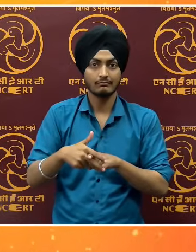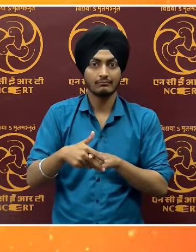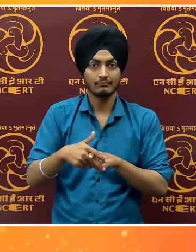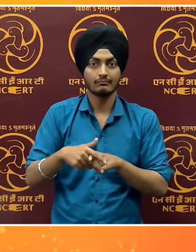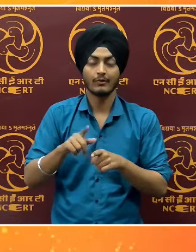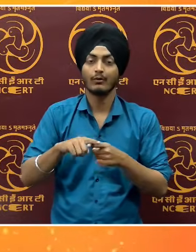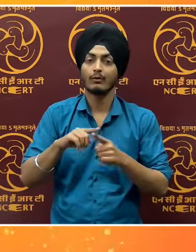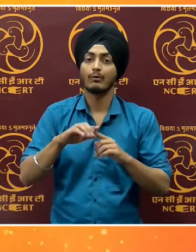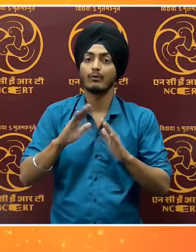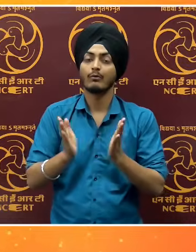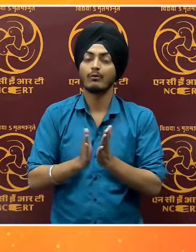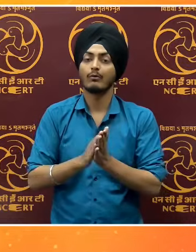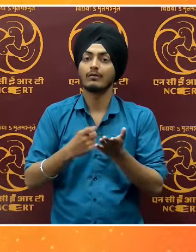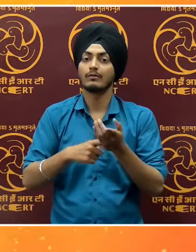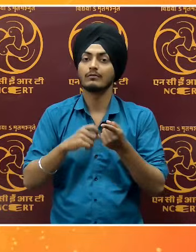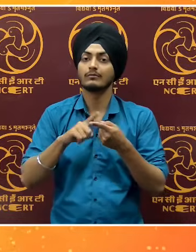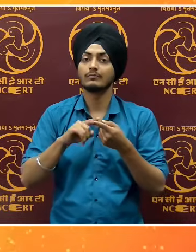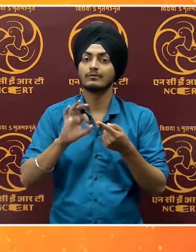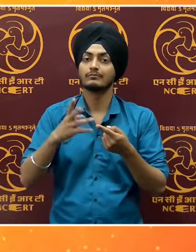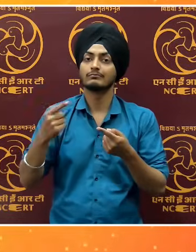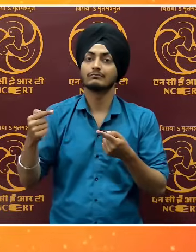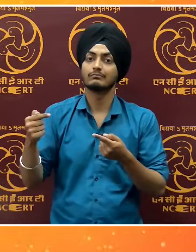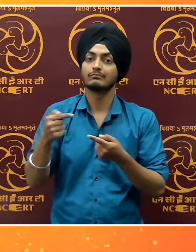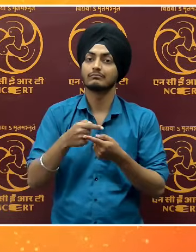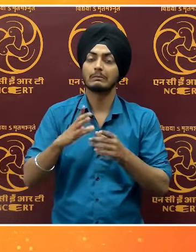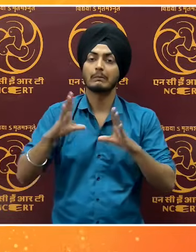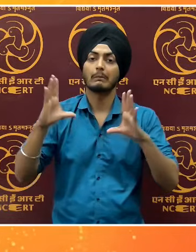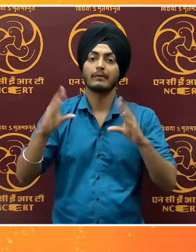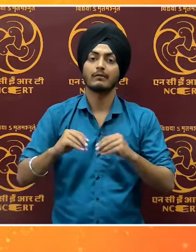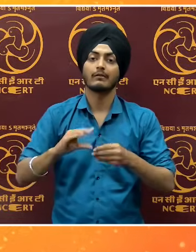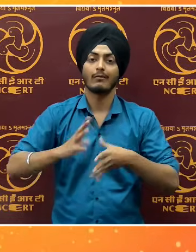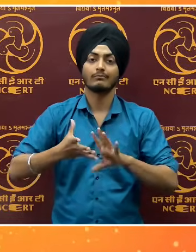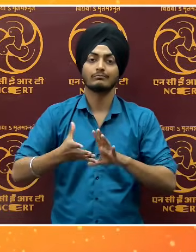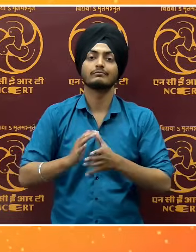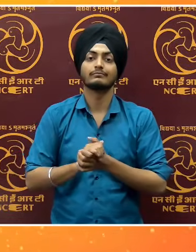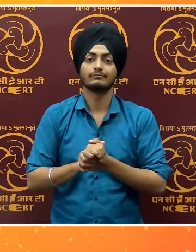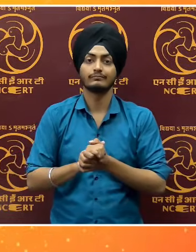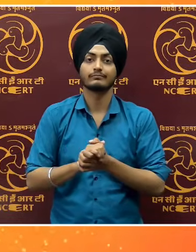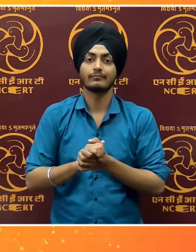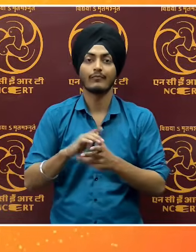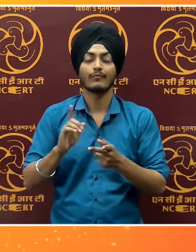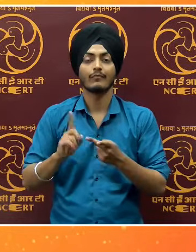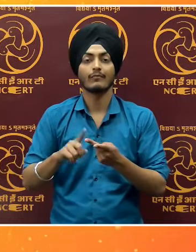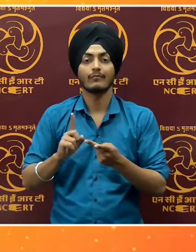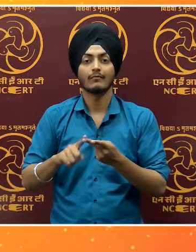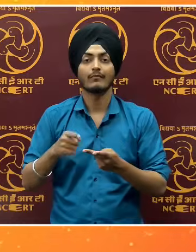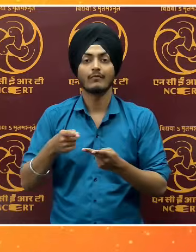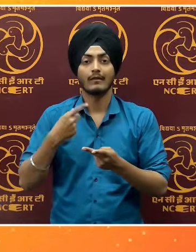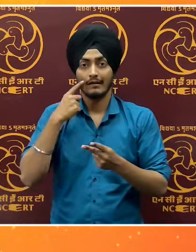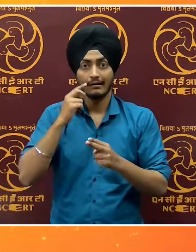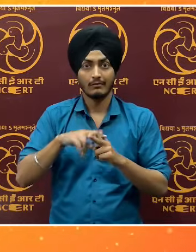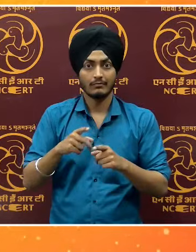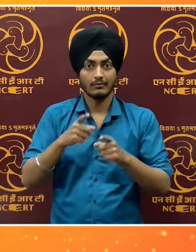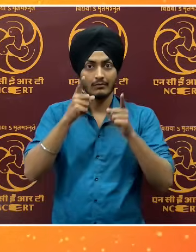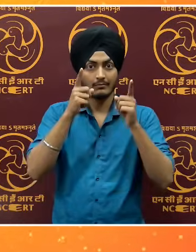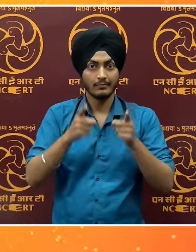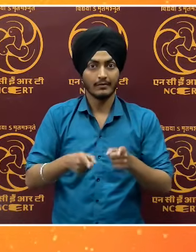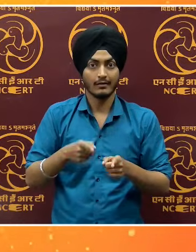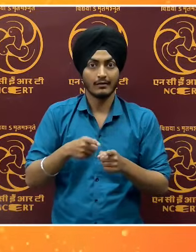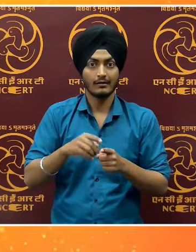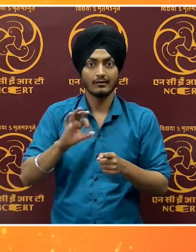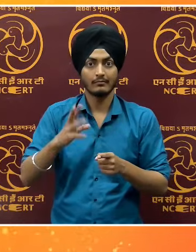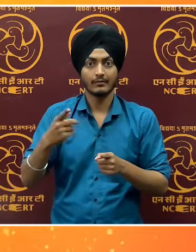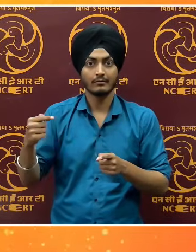the total circuit is switched off. But in the second case, if it is parallel, the current